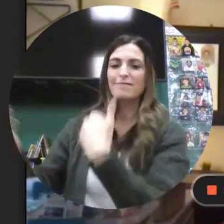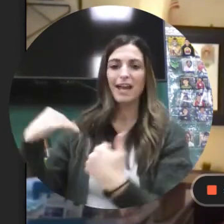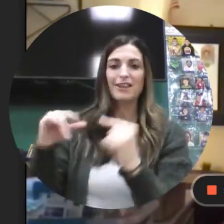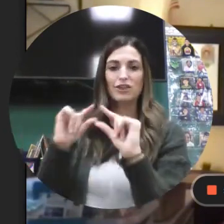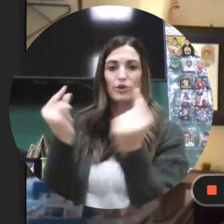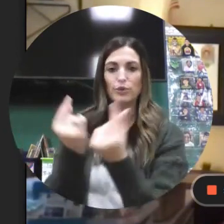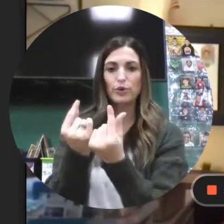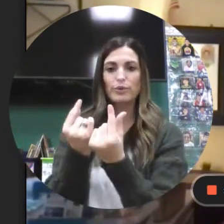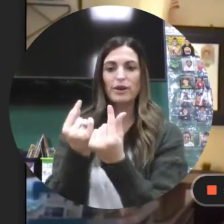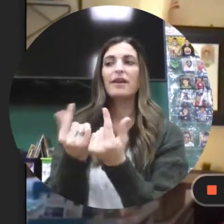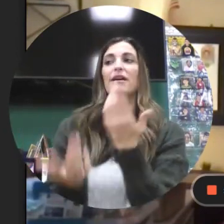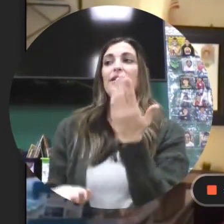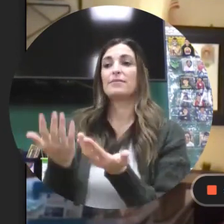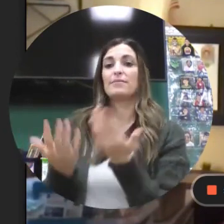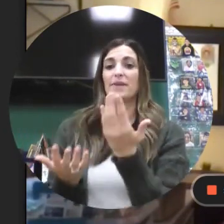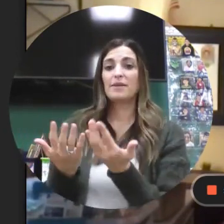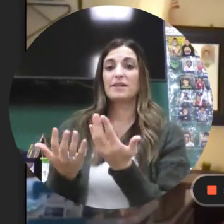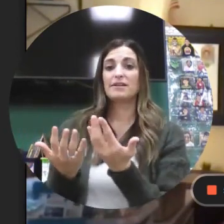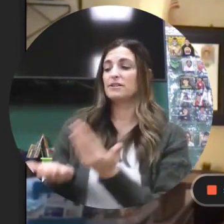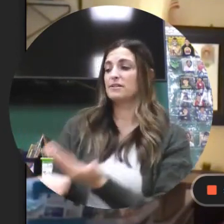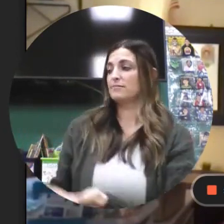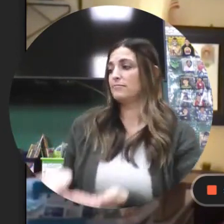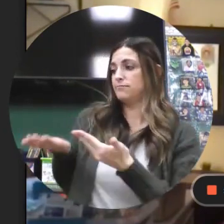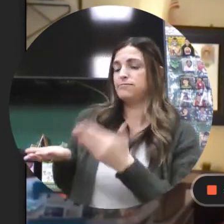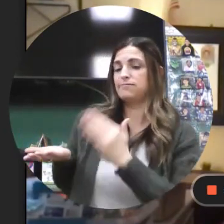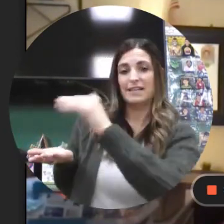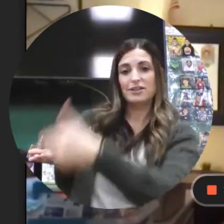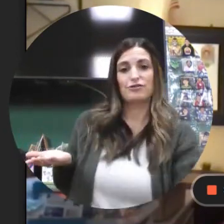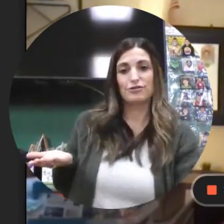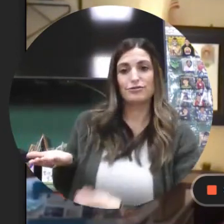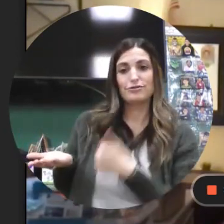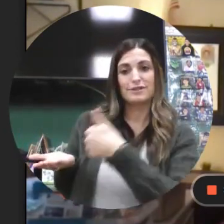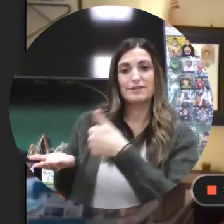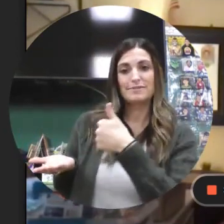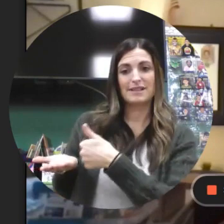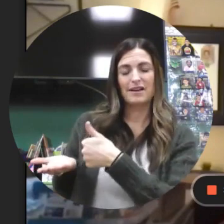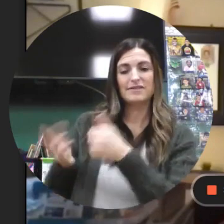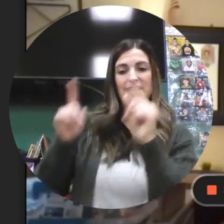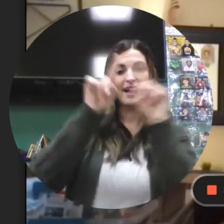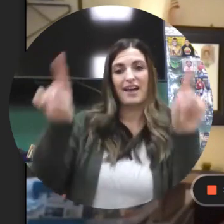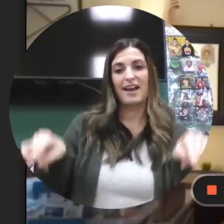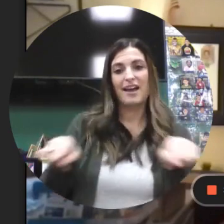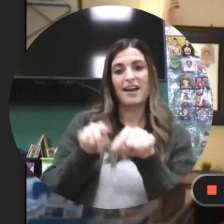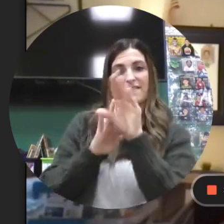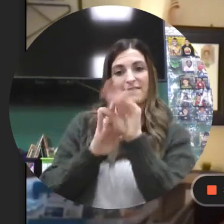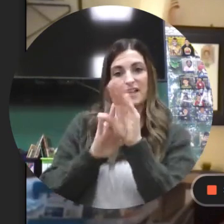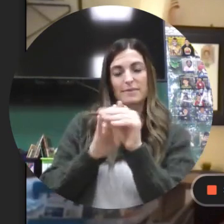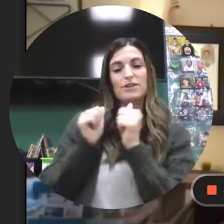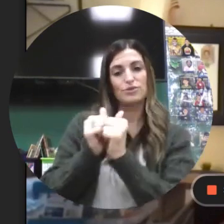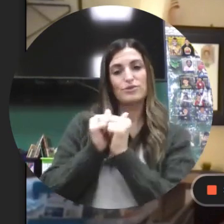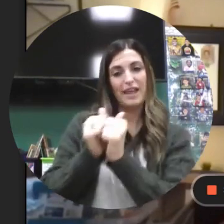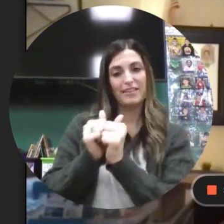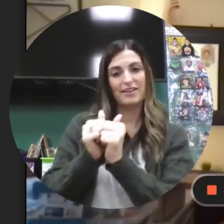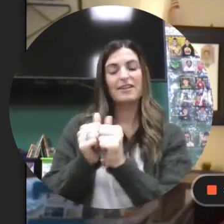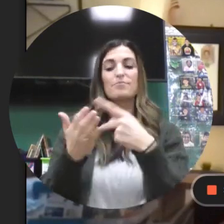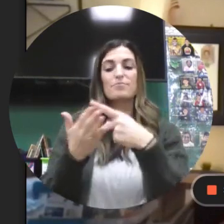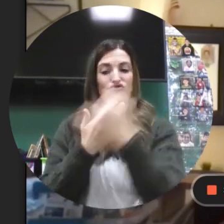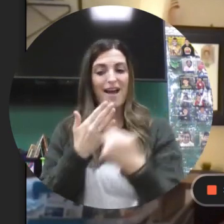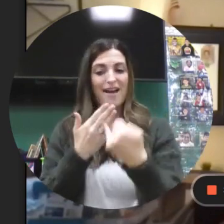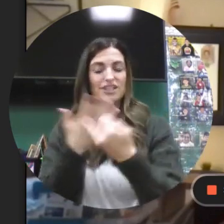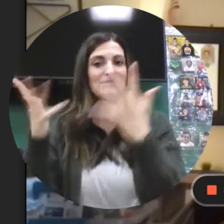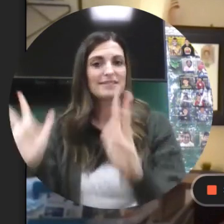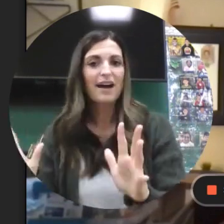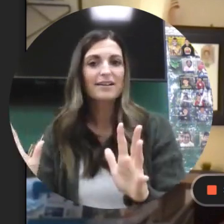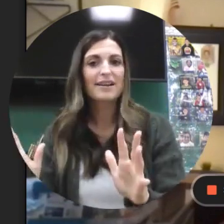introduced each other in pairs on the video, there was no reason we couldn't film it together. We'd get the project done, and the other kids would be in my